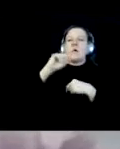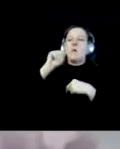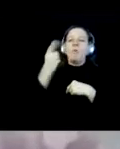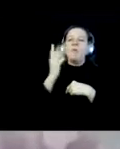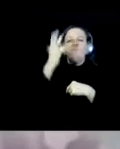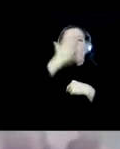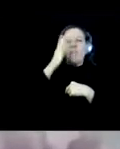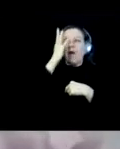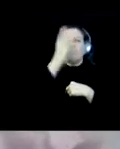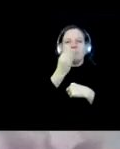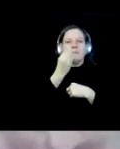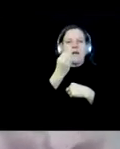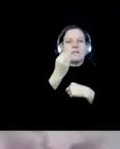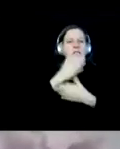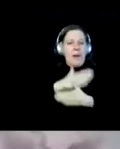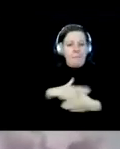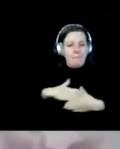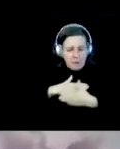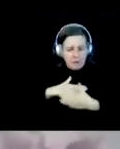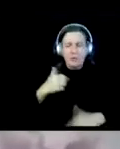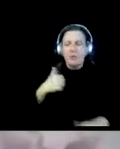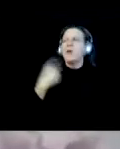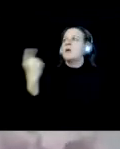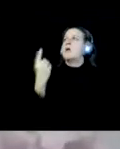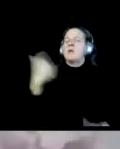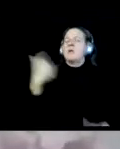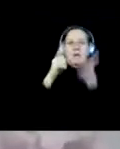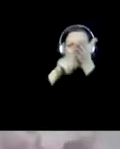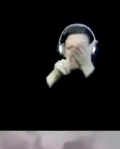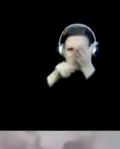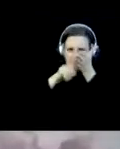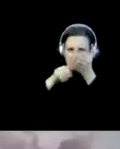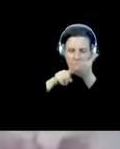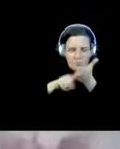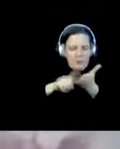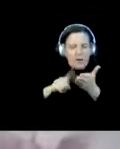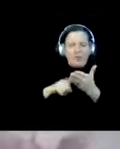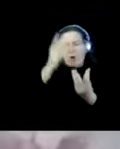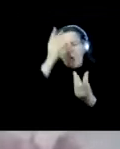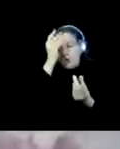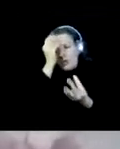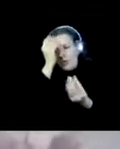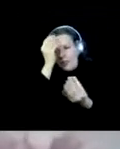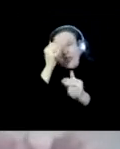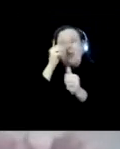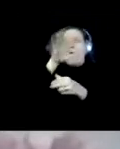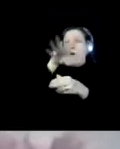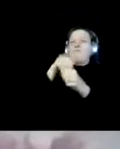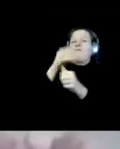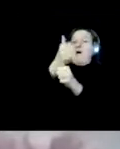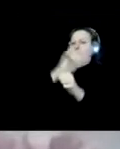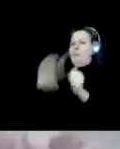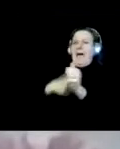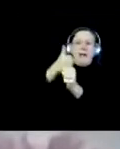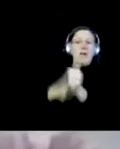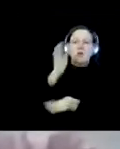have always done so much research, and like so much thinking goes into each photograph. But I mean, part of the